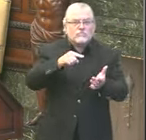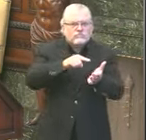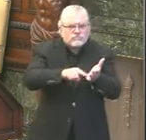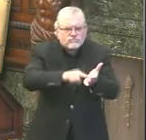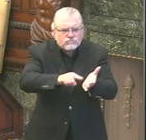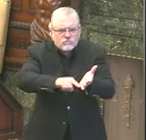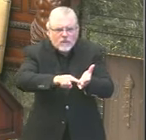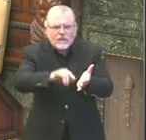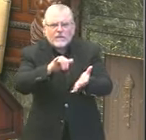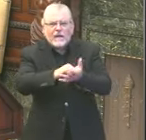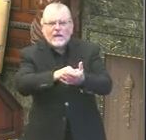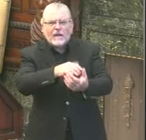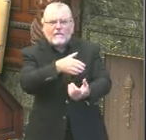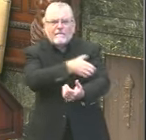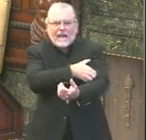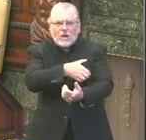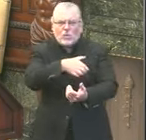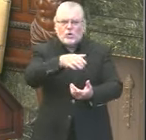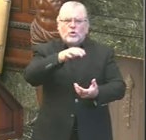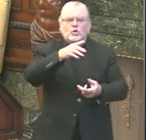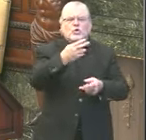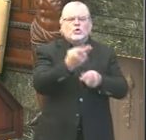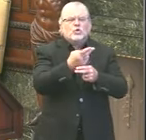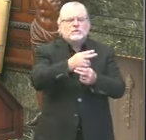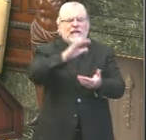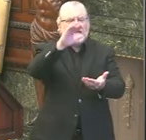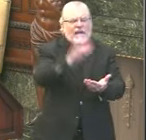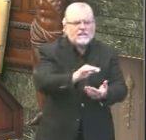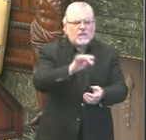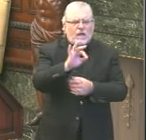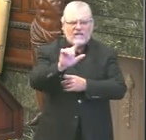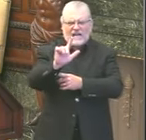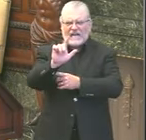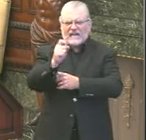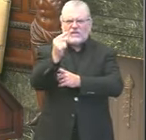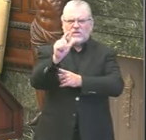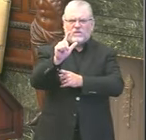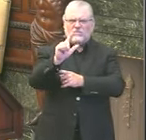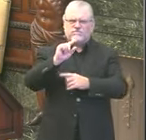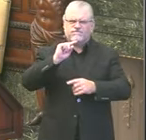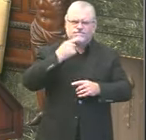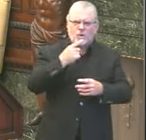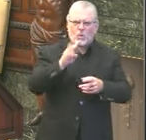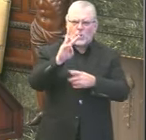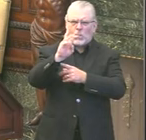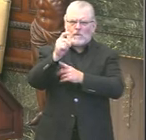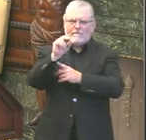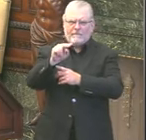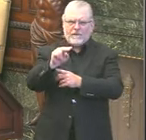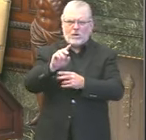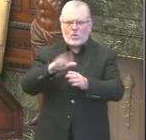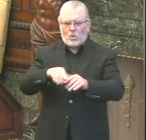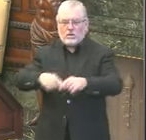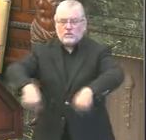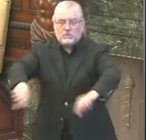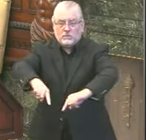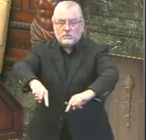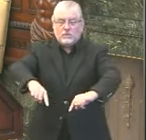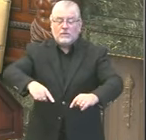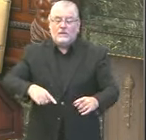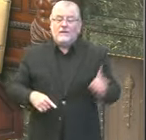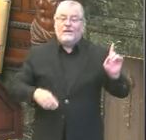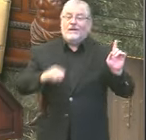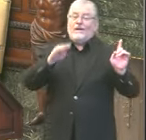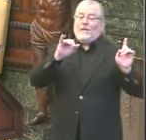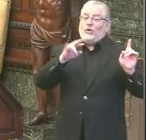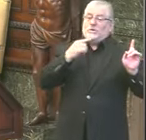would, what do you make of that? I mean, every day is an adventure with him. So I don't know